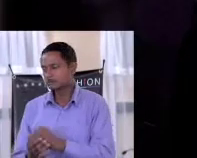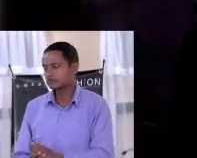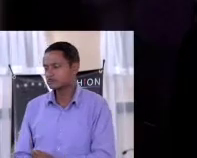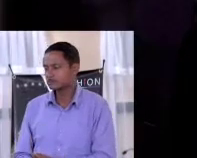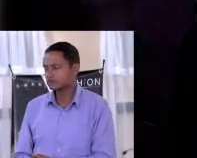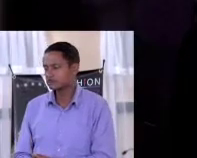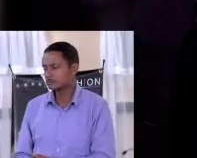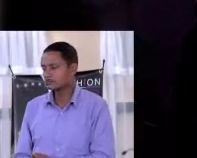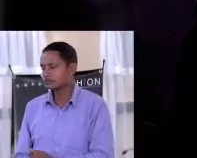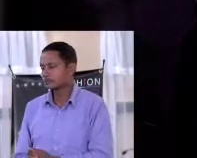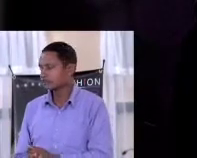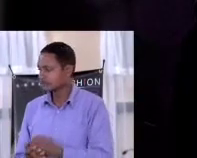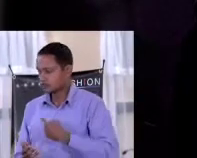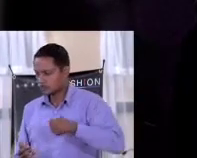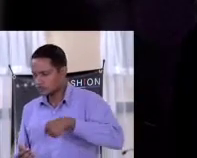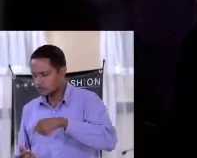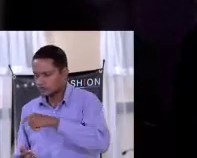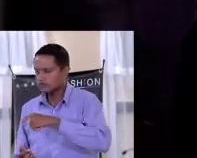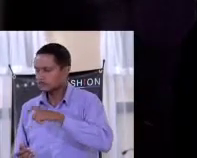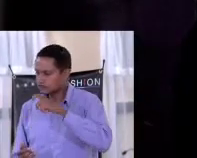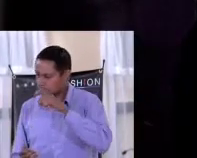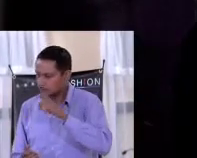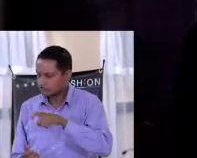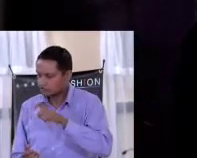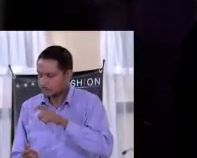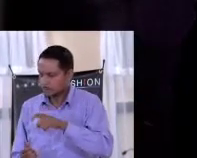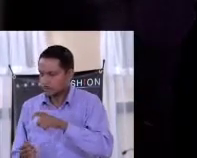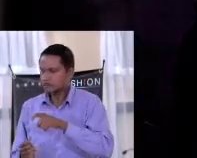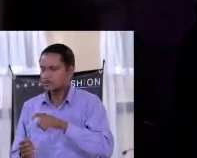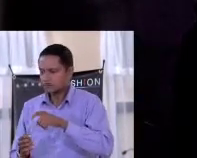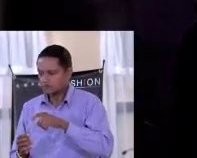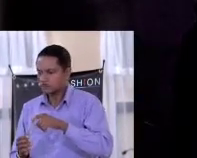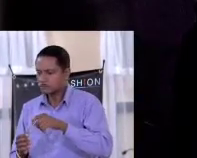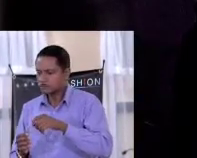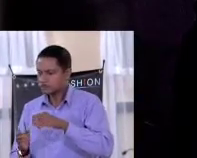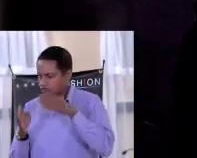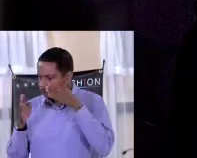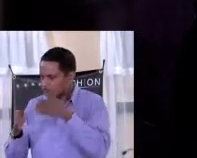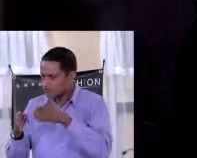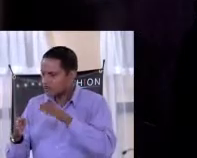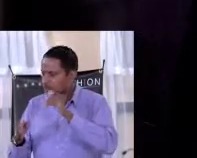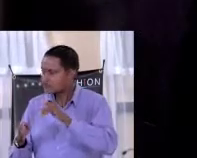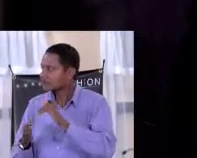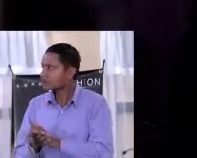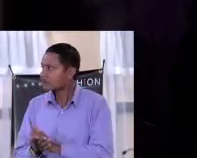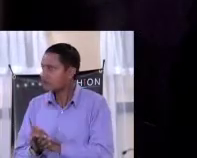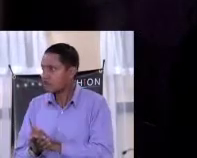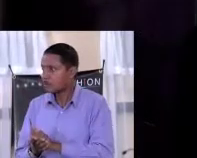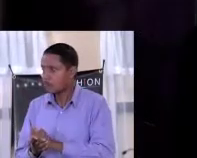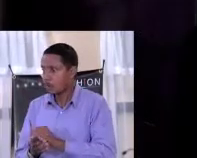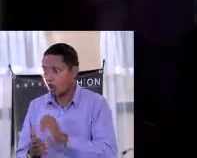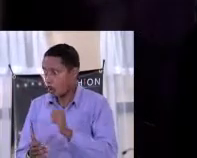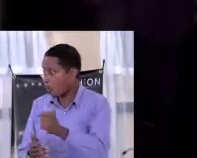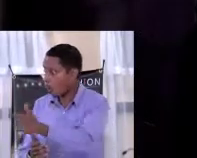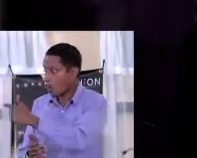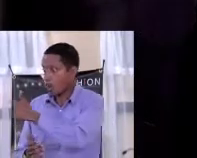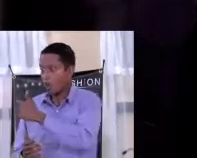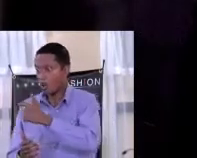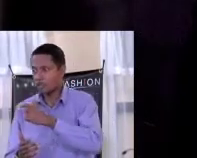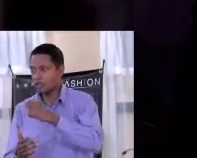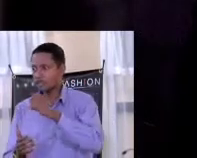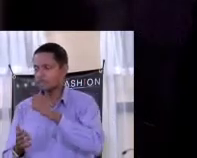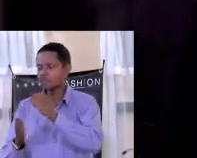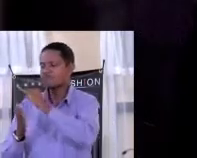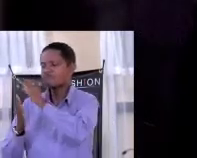around that perspective and mobilize it. Not all of the designers understand, accept, or are willing